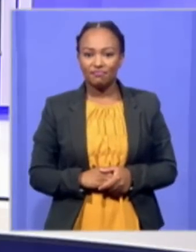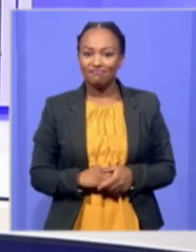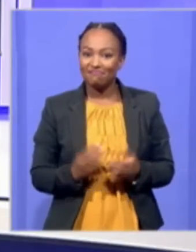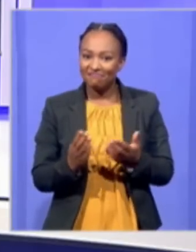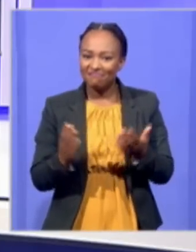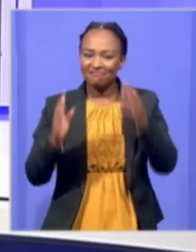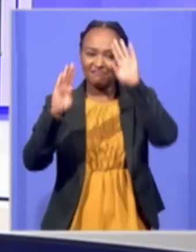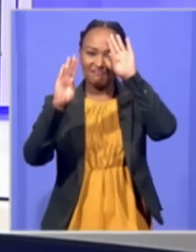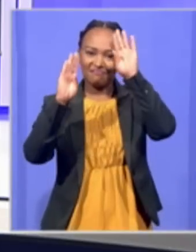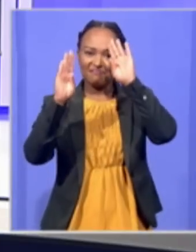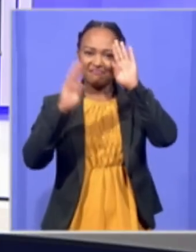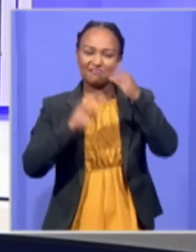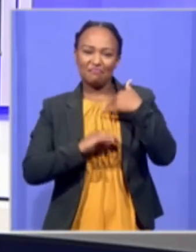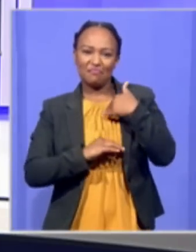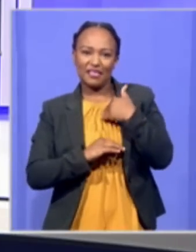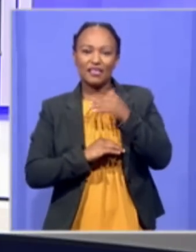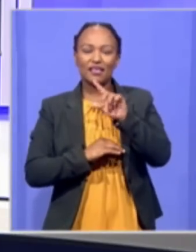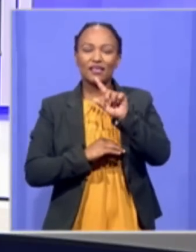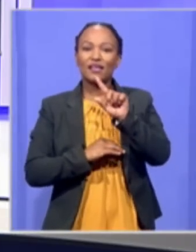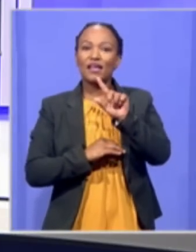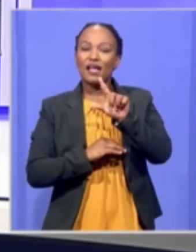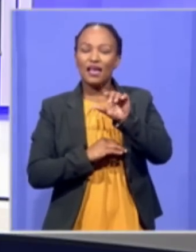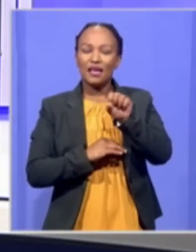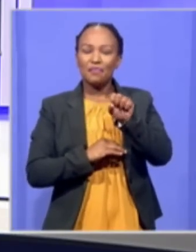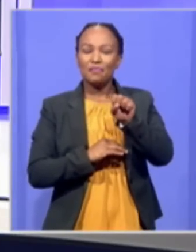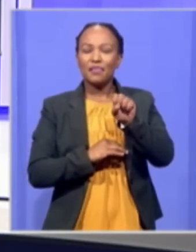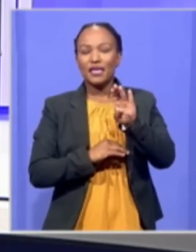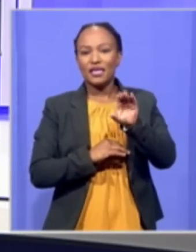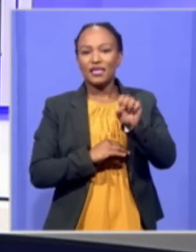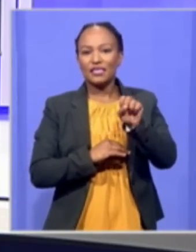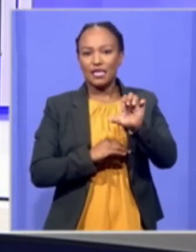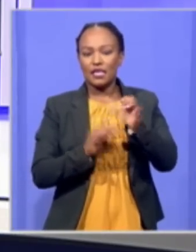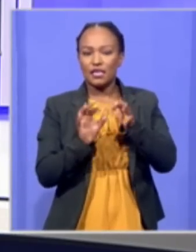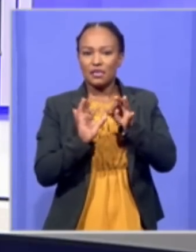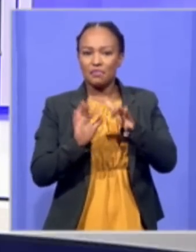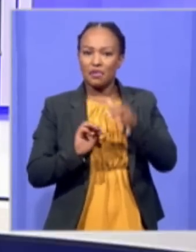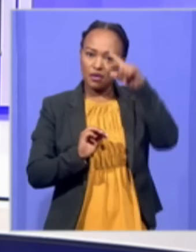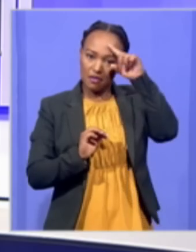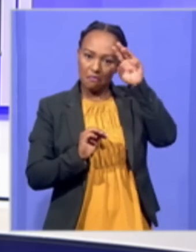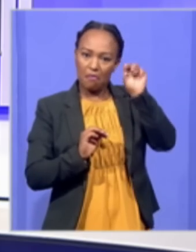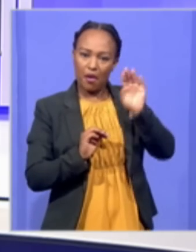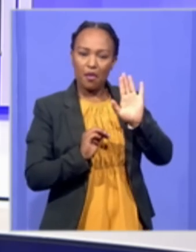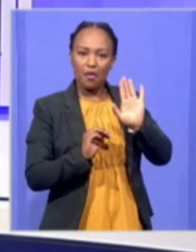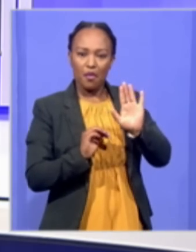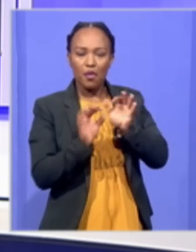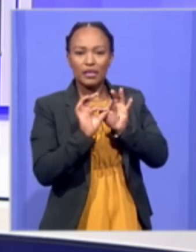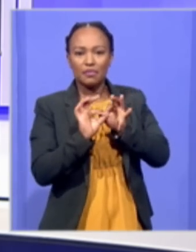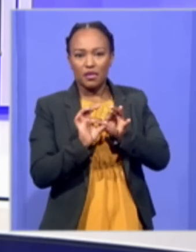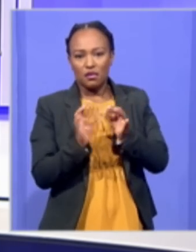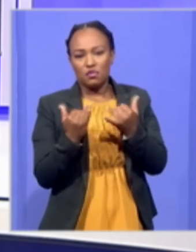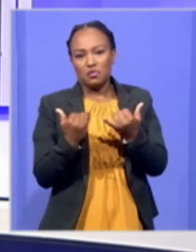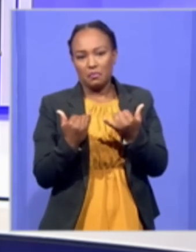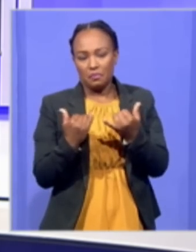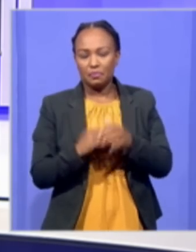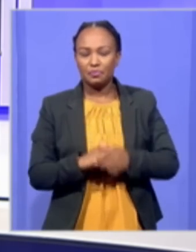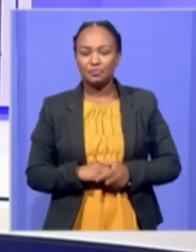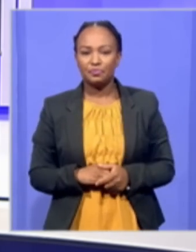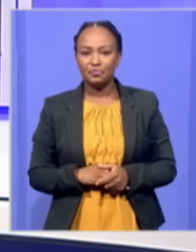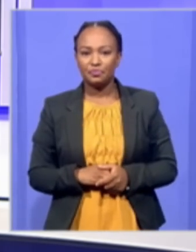Beshung Thobela ke lebeseng ka dimeng gomme ke tla thušana le Mpho Teme bjalo ka mofetoledi wa rena wa diatla tabeng tša lehono.